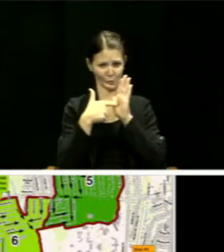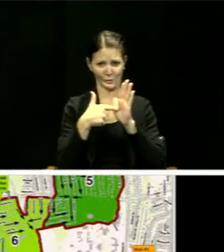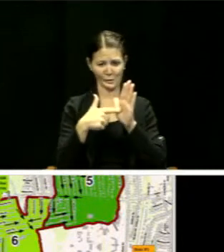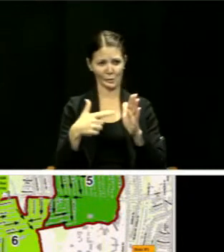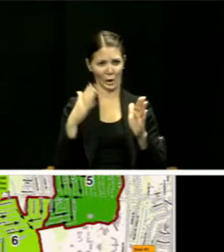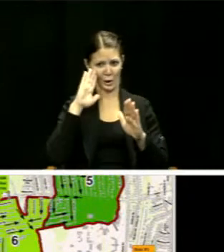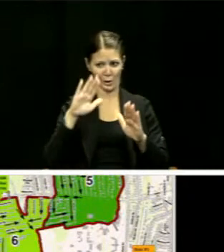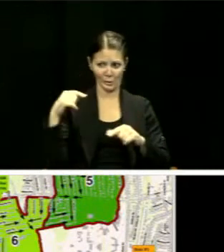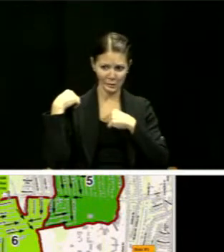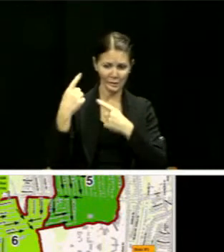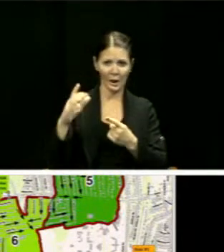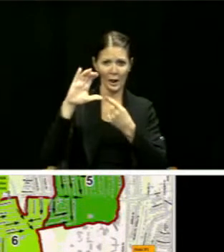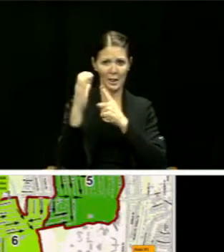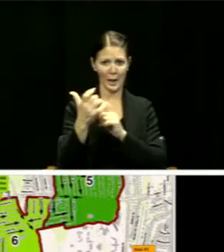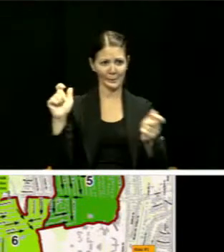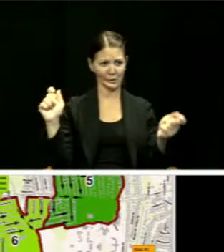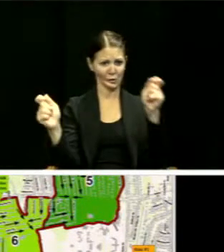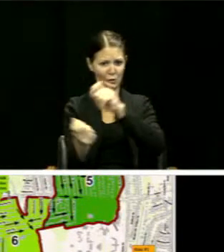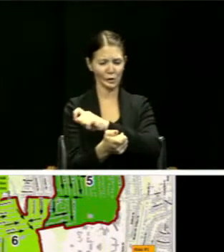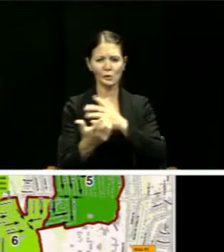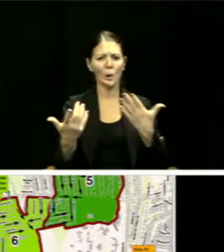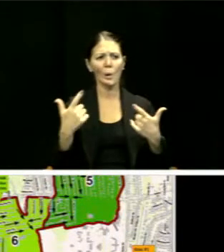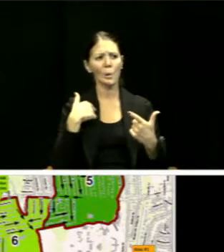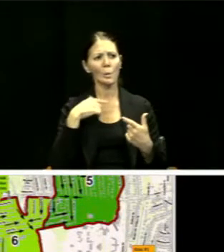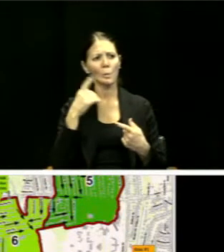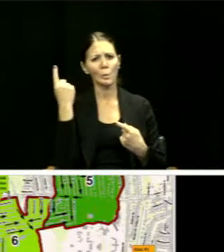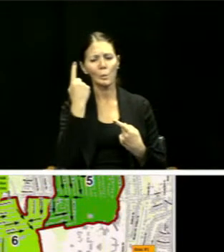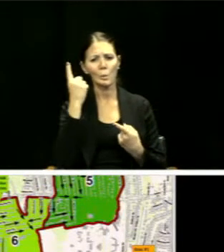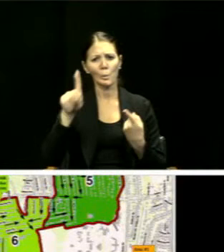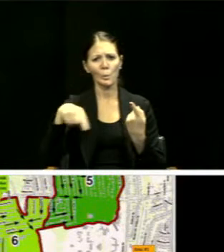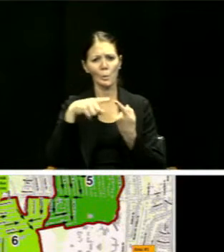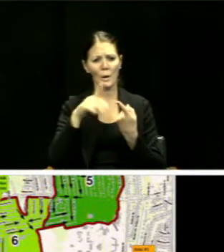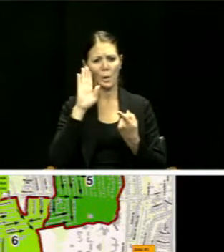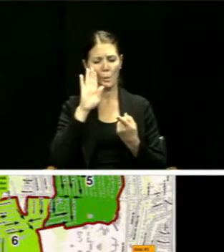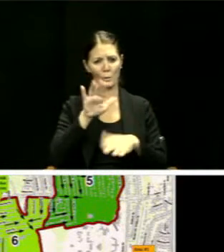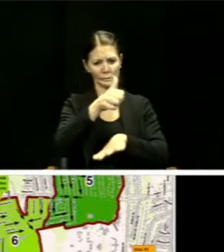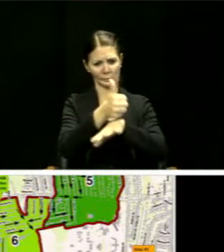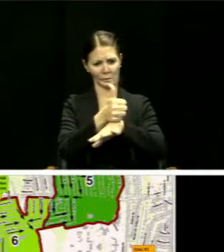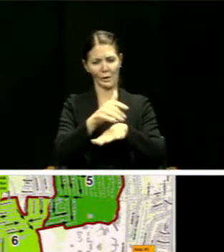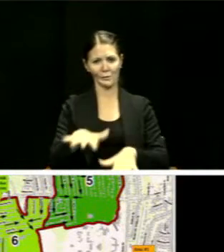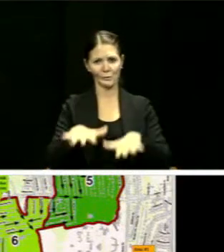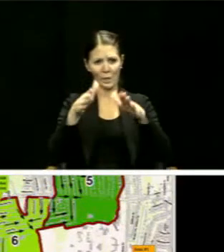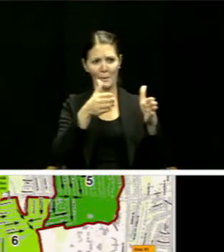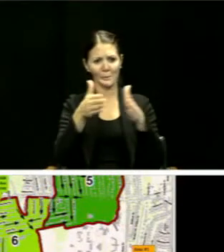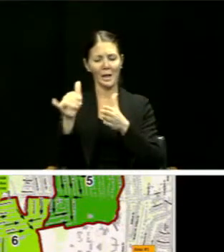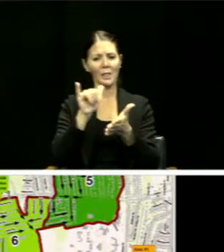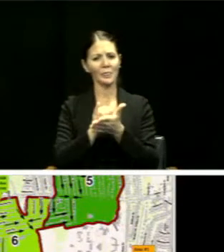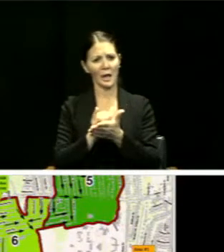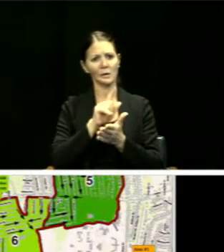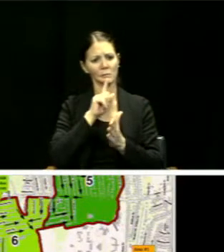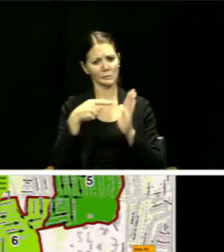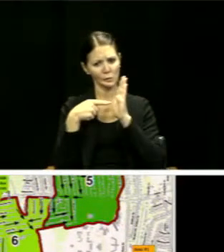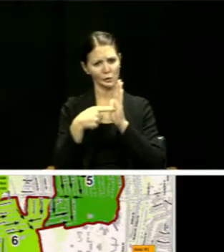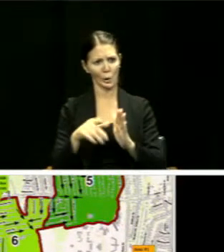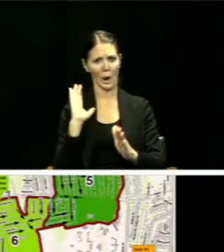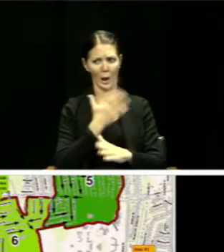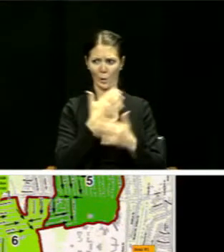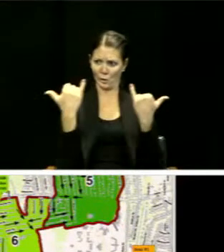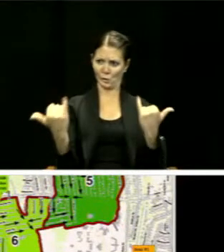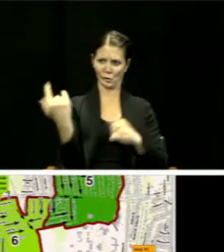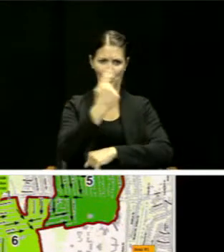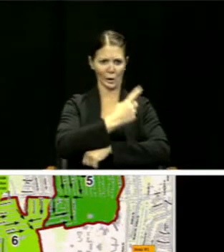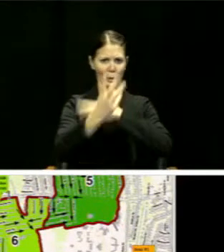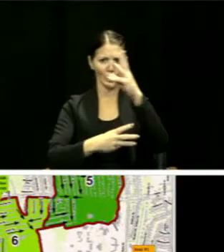change. So when will we have a flood plan in place that better accurately reflects our current reality?